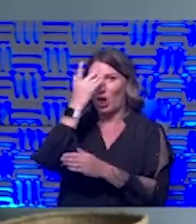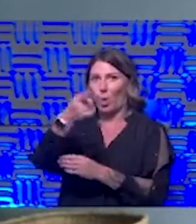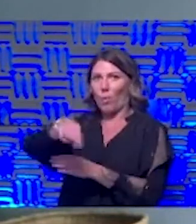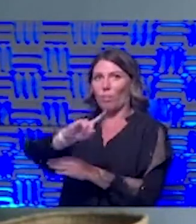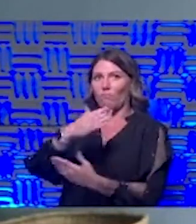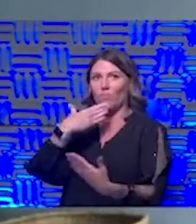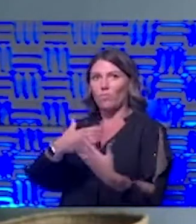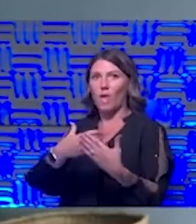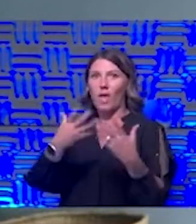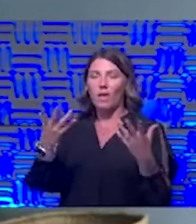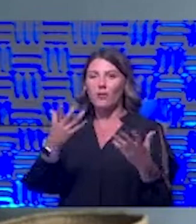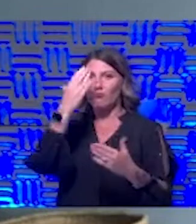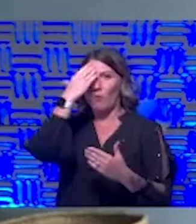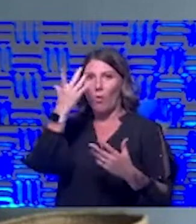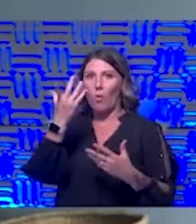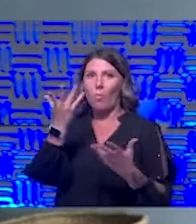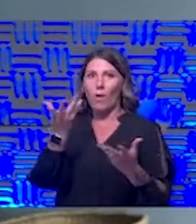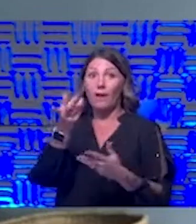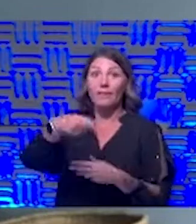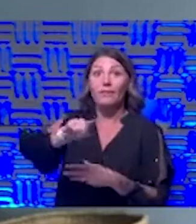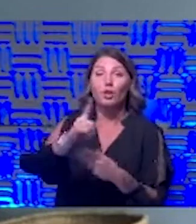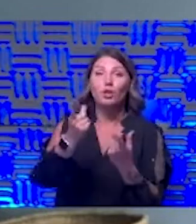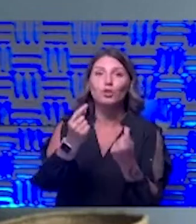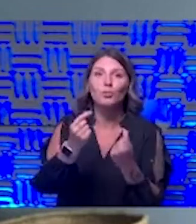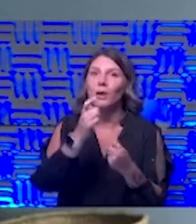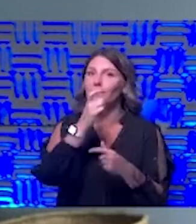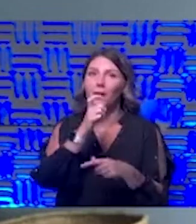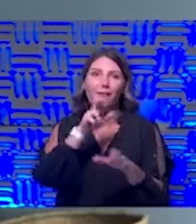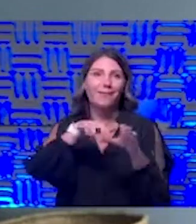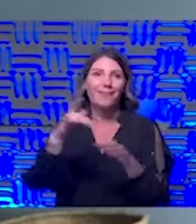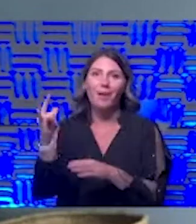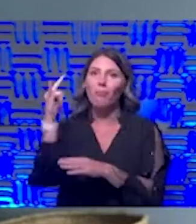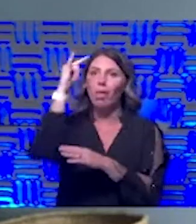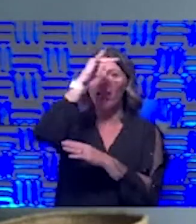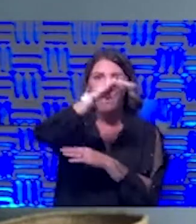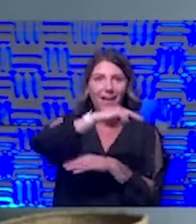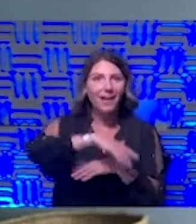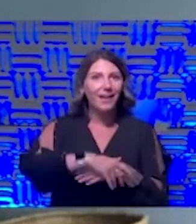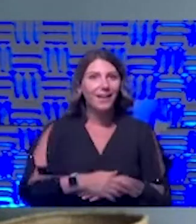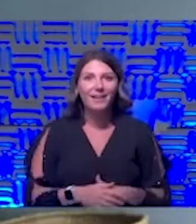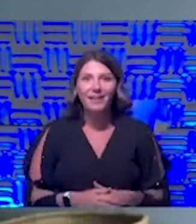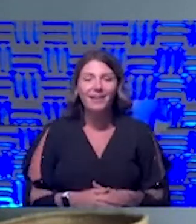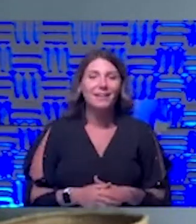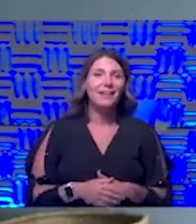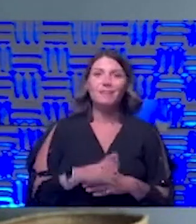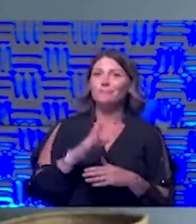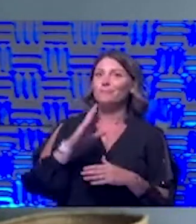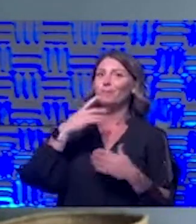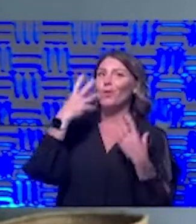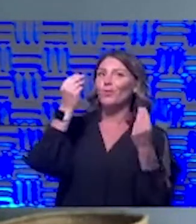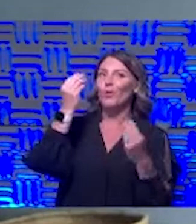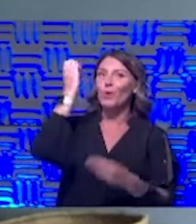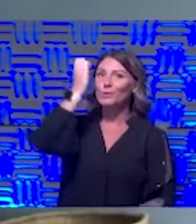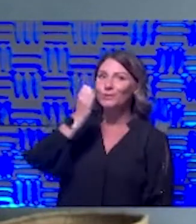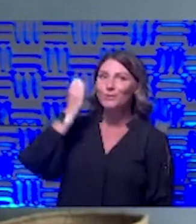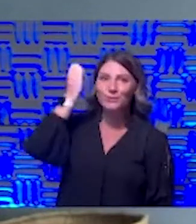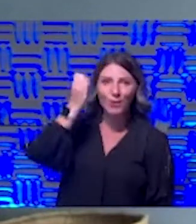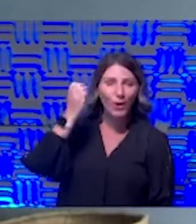to. I'm certainly not going to get on a plane and go to Europe,